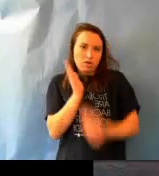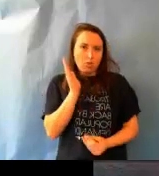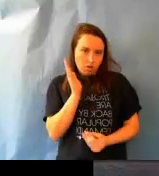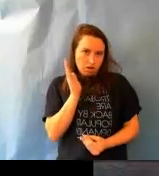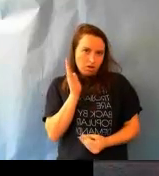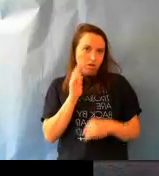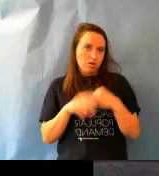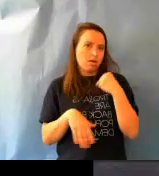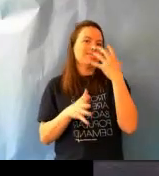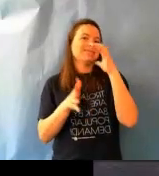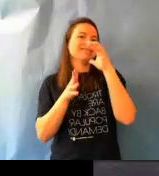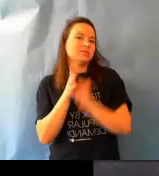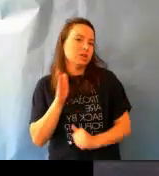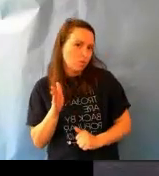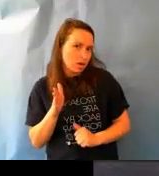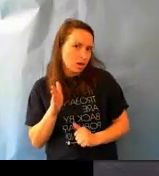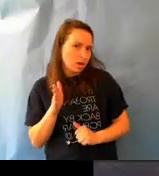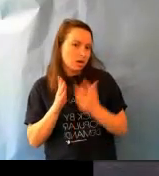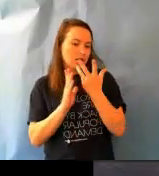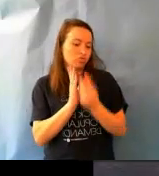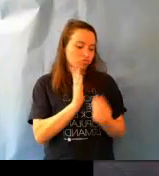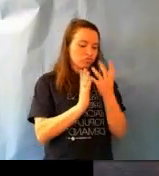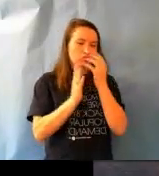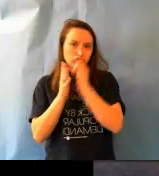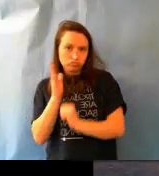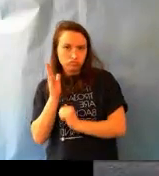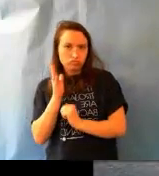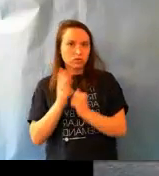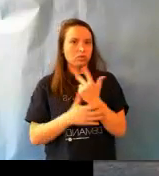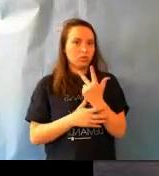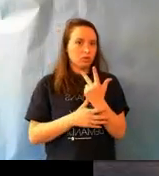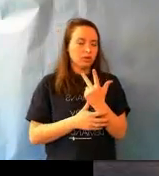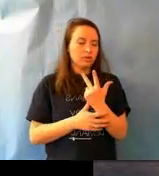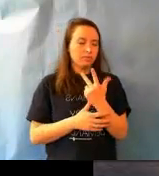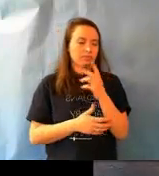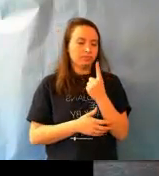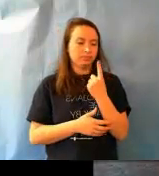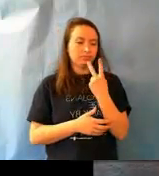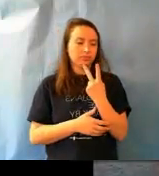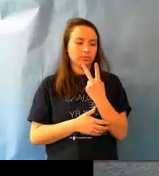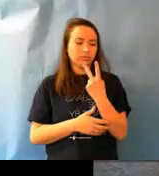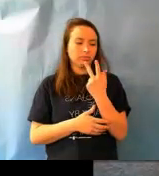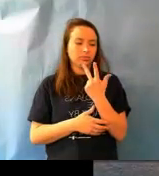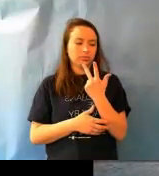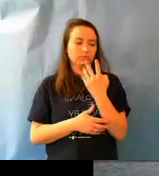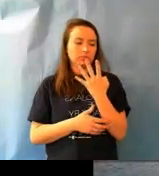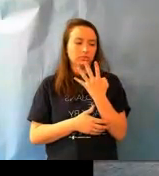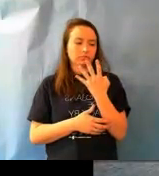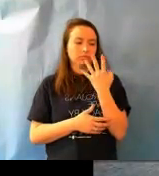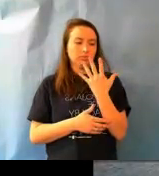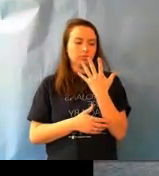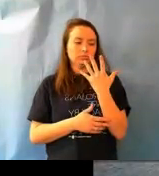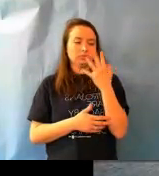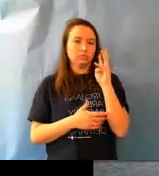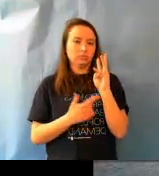away and find out how many are left that she can see. So let's count them. 1, 2, 3,